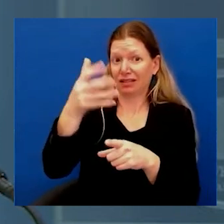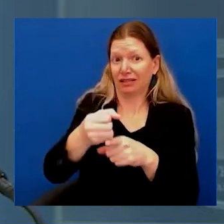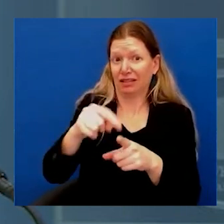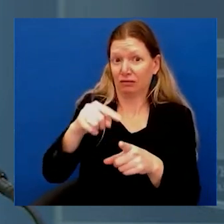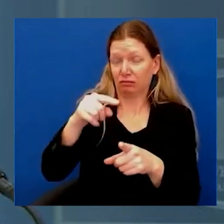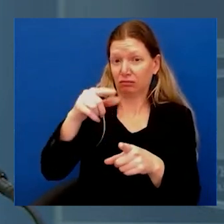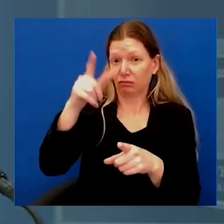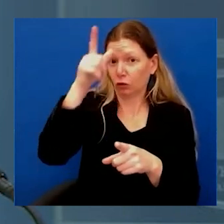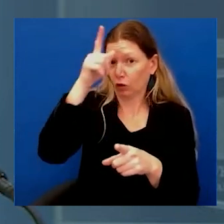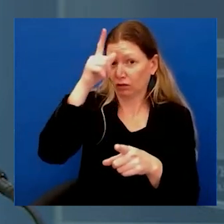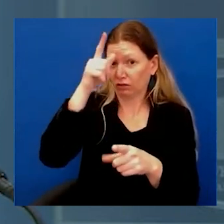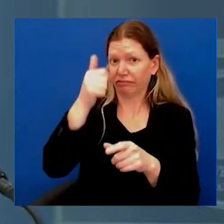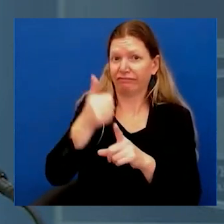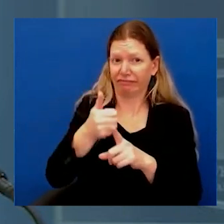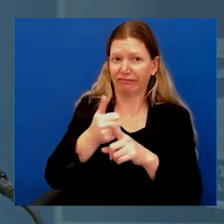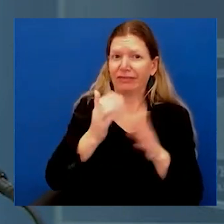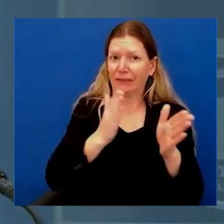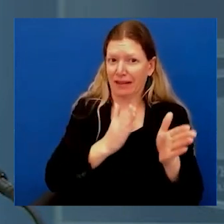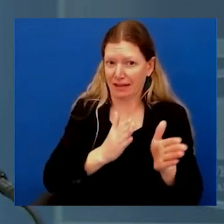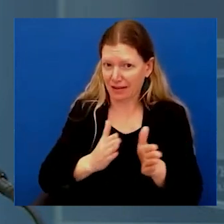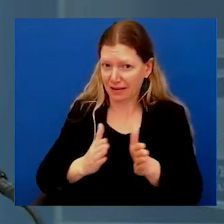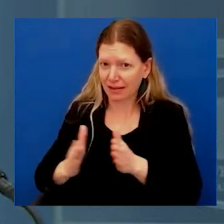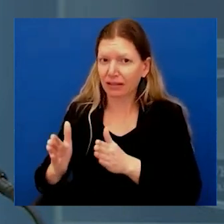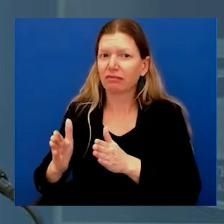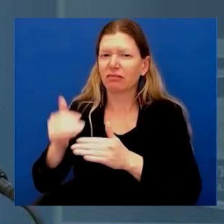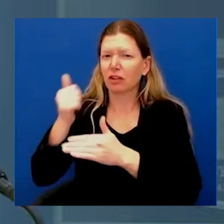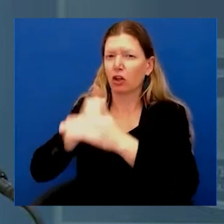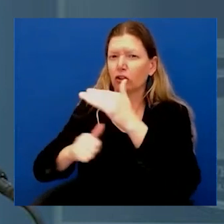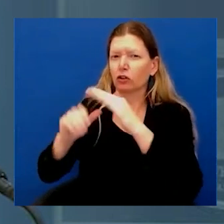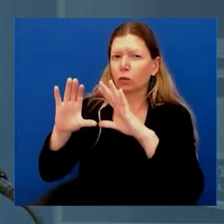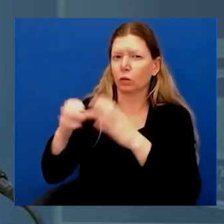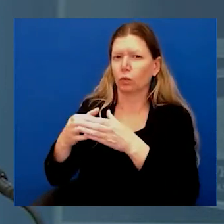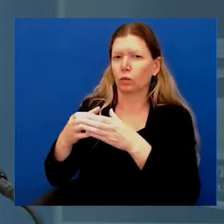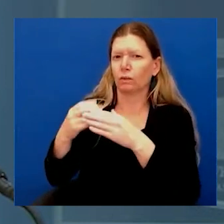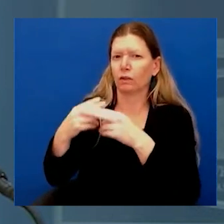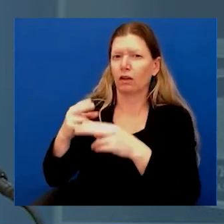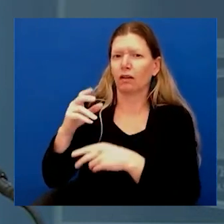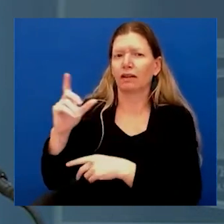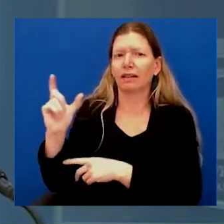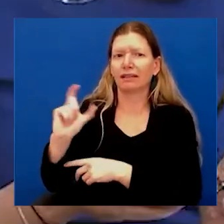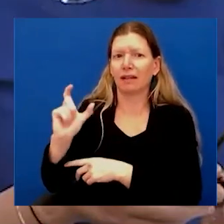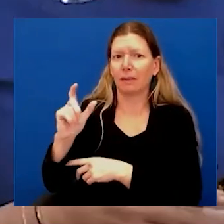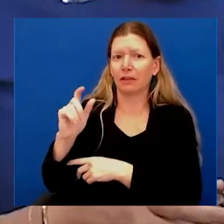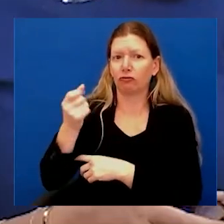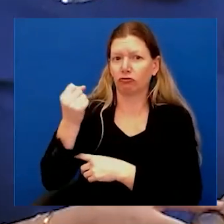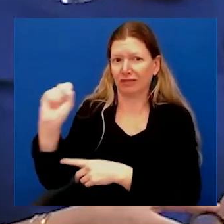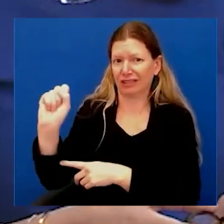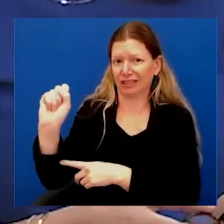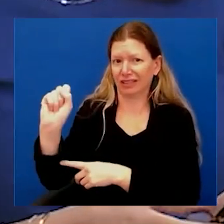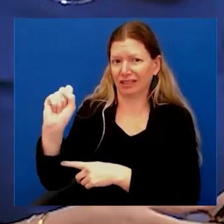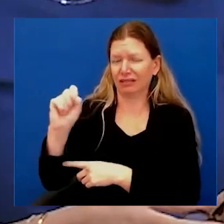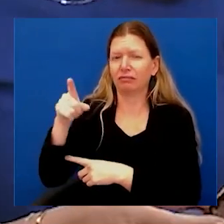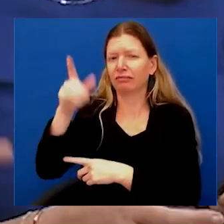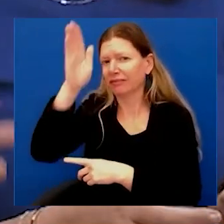in Iraq, which contains multiple groups, including Kataib Hezbollah. Was KH the principal behind